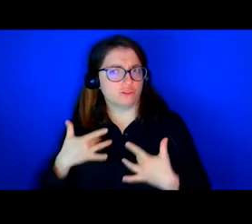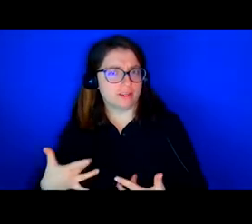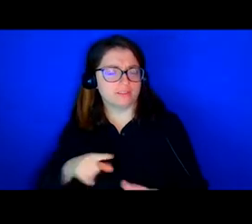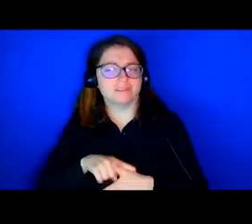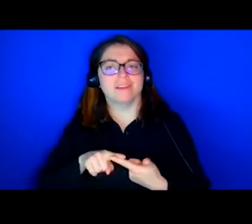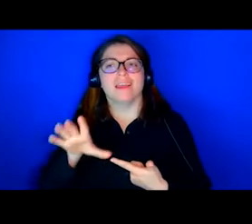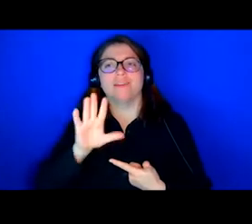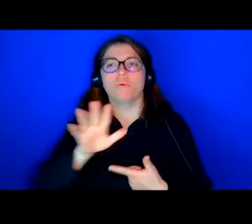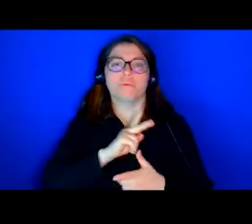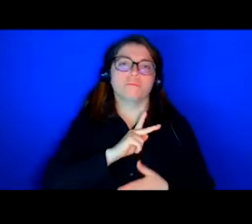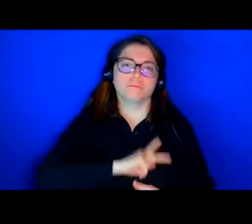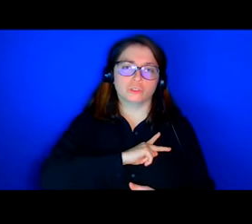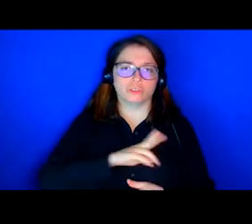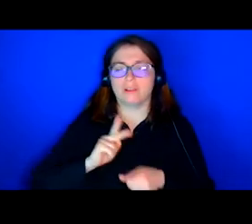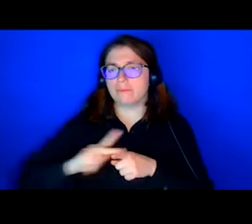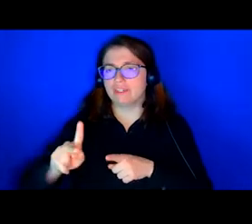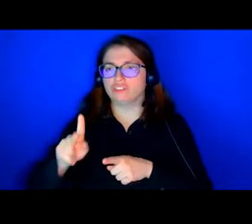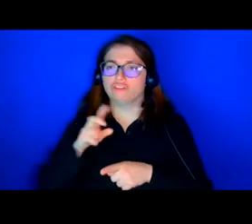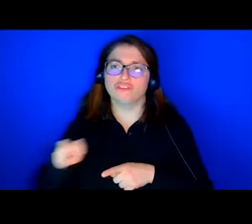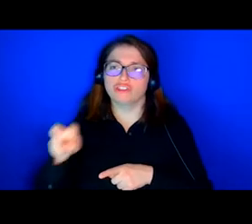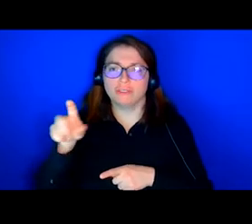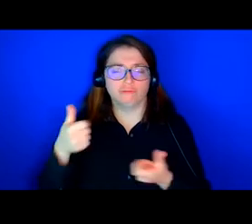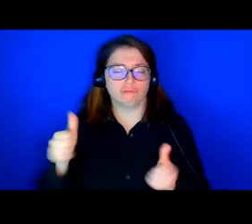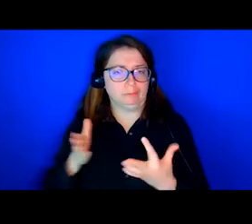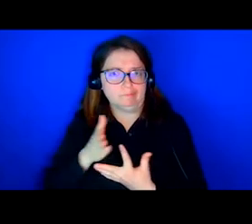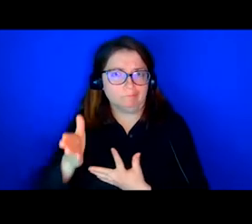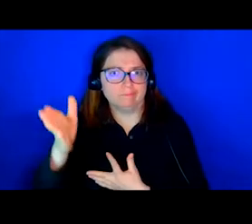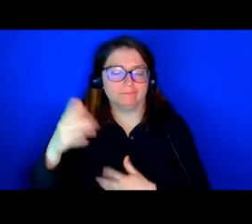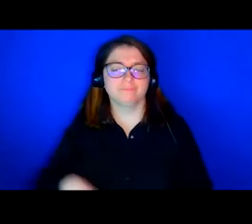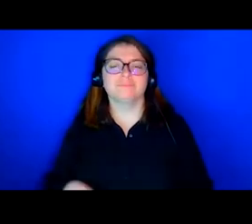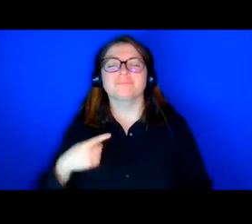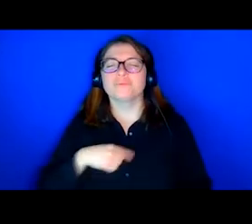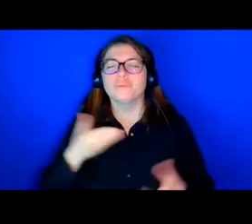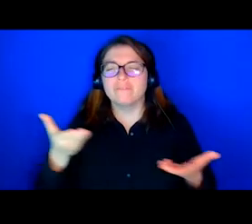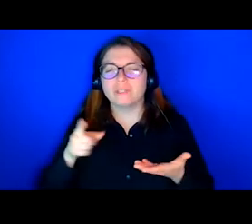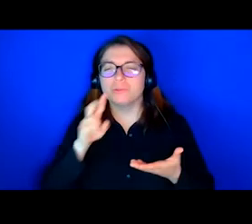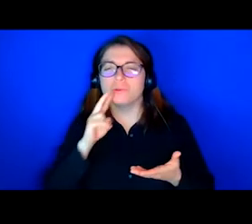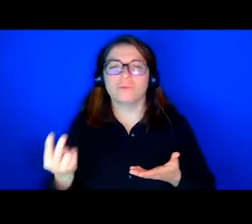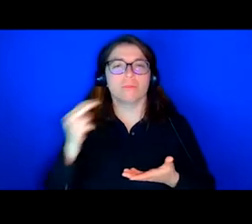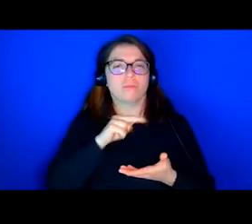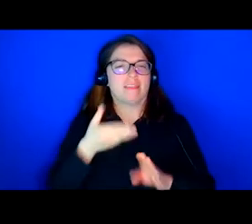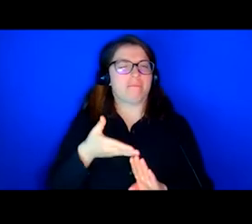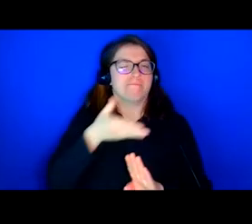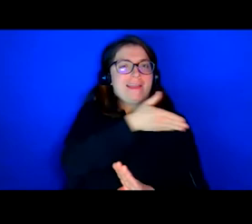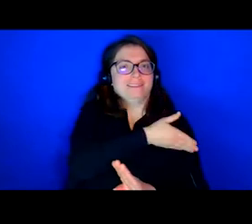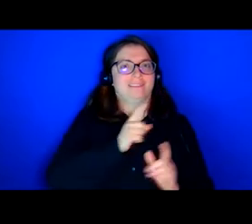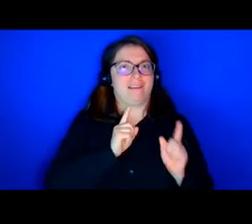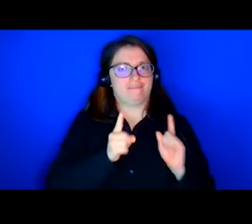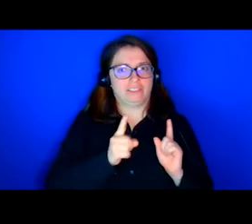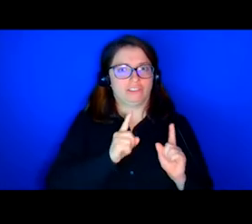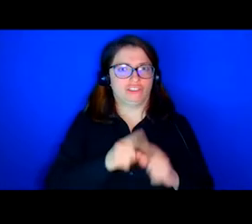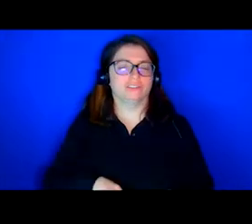journey. We invite you to check out our previous presentations in the Career Conversations webinar library. You'll see it in the